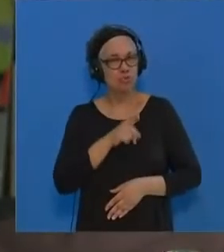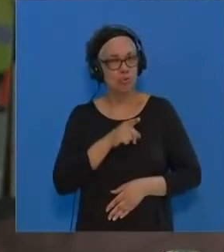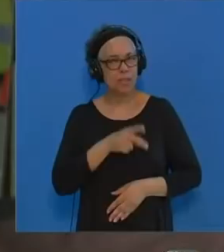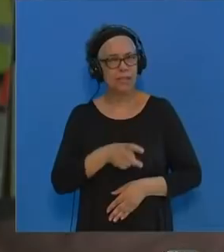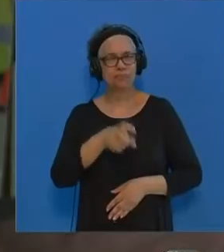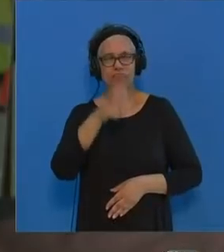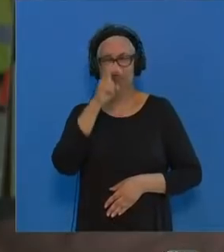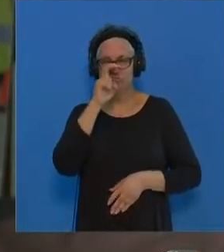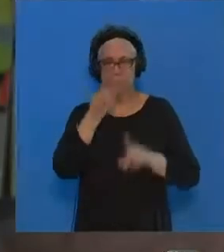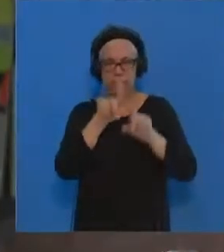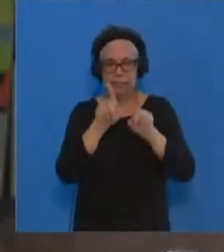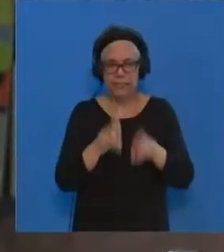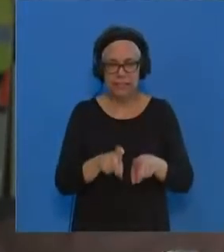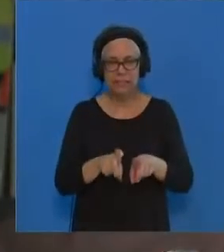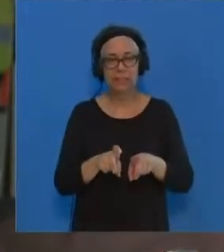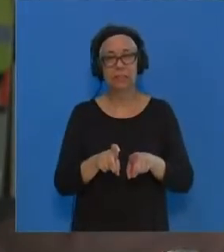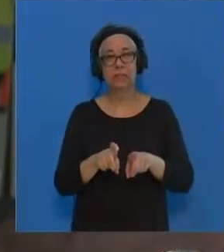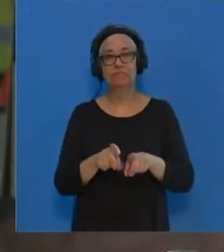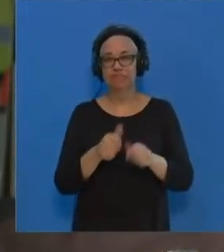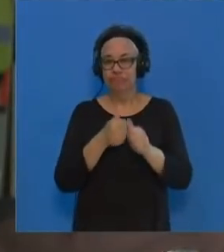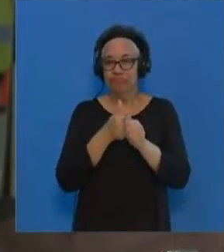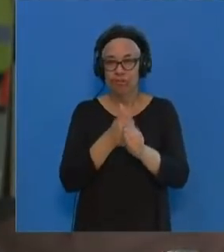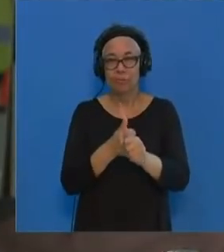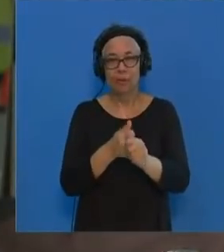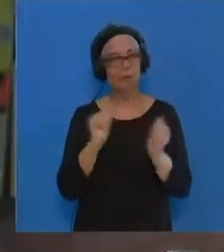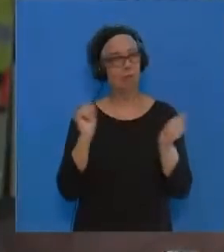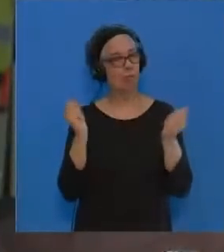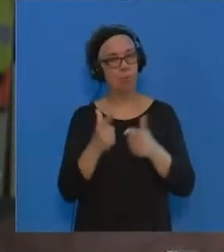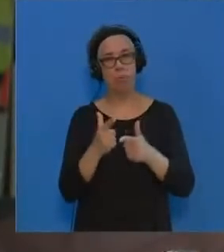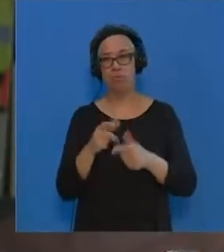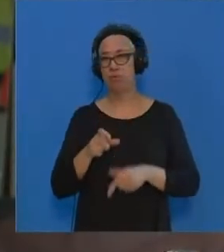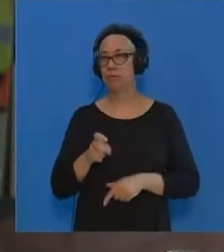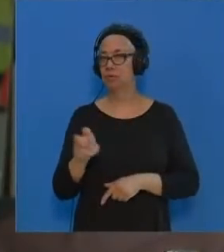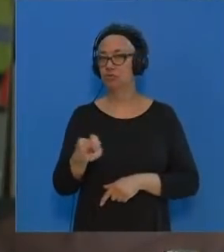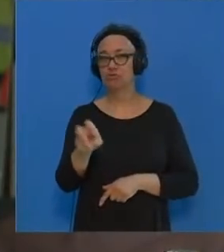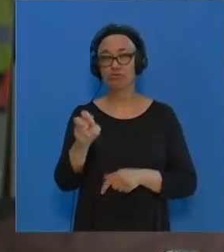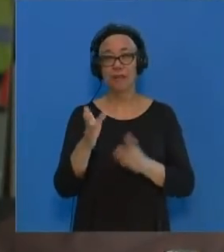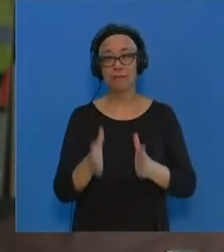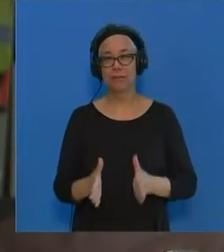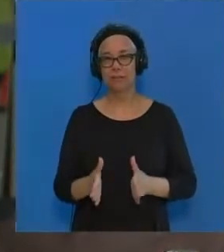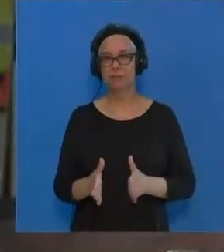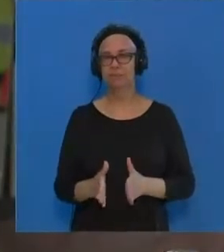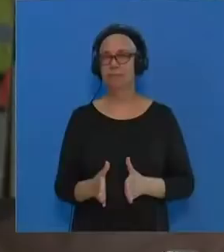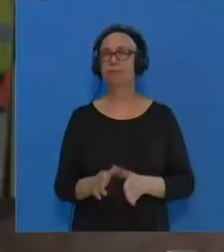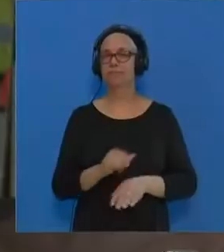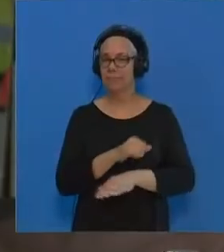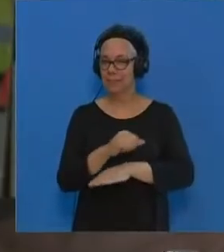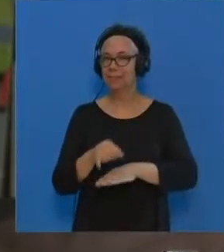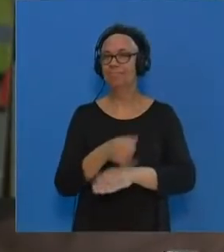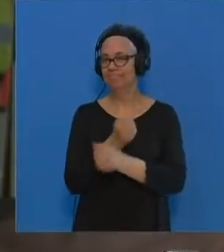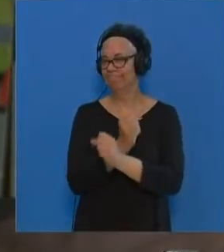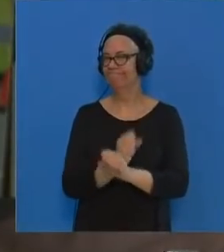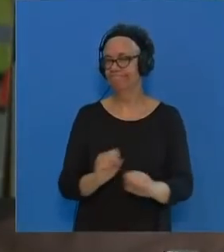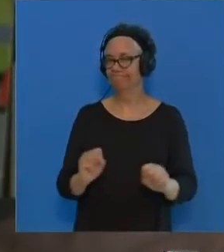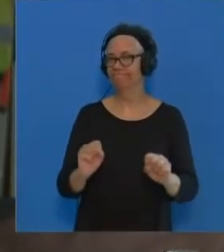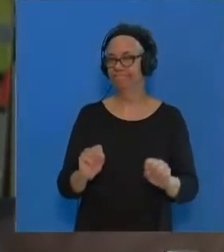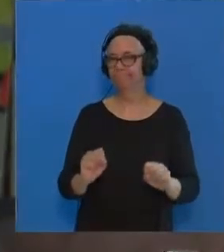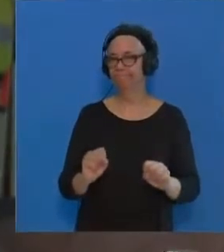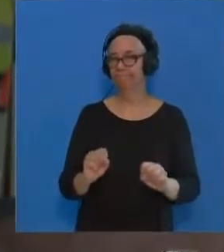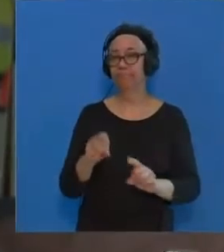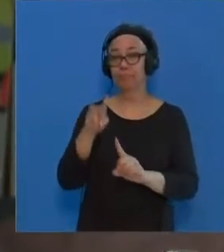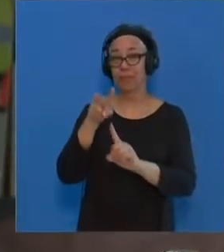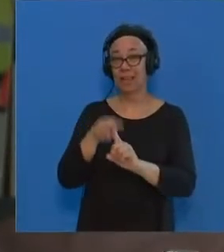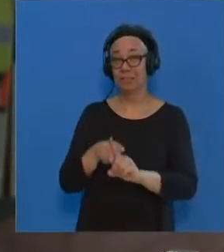and health protocols are adhered to by all travelers in order to keep our island safe. The application